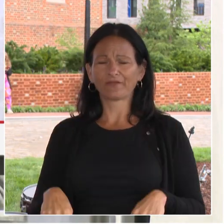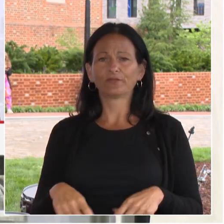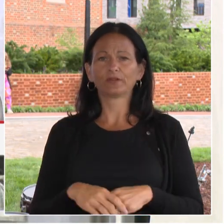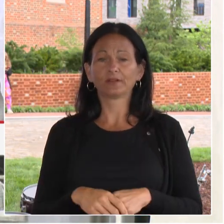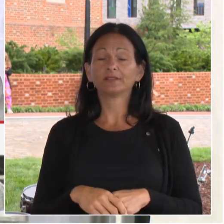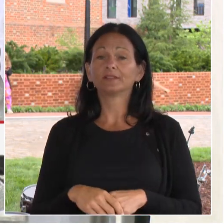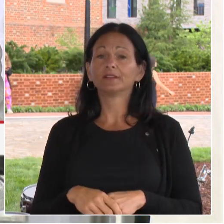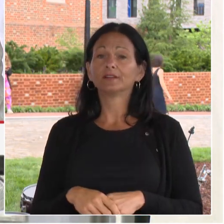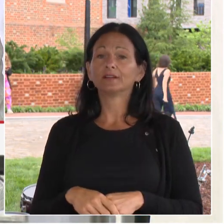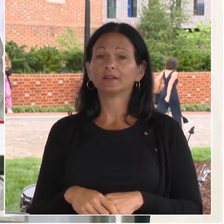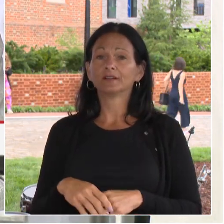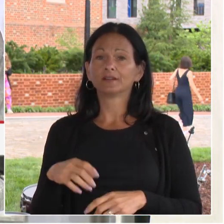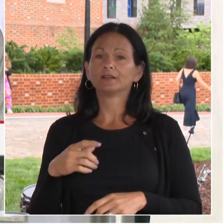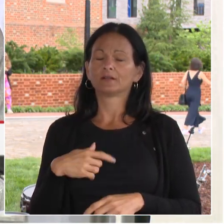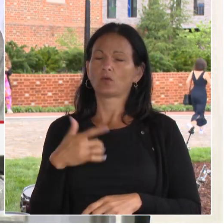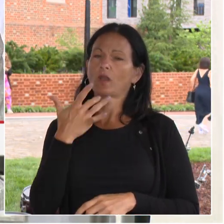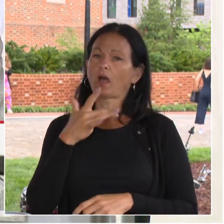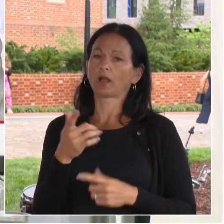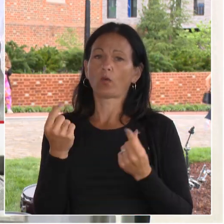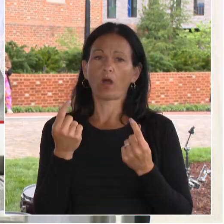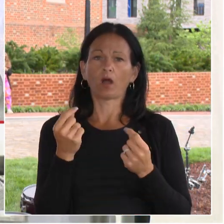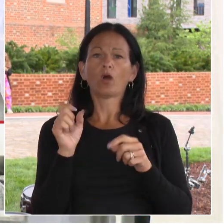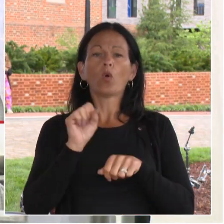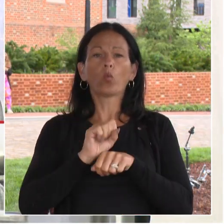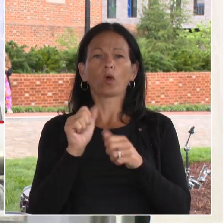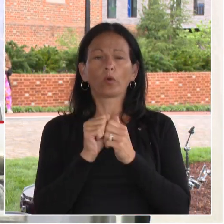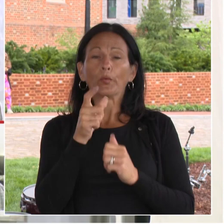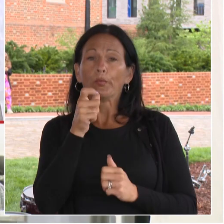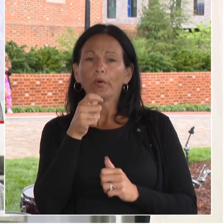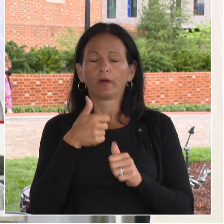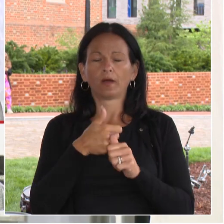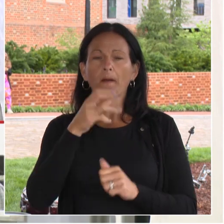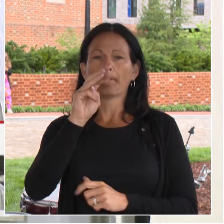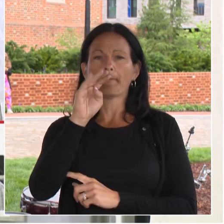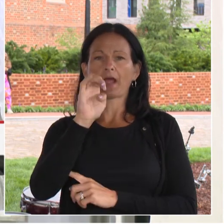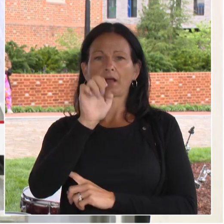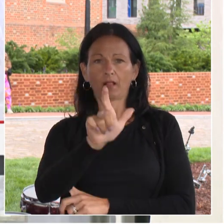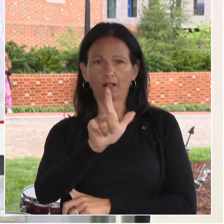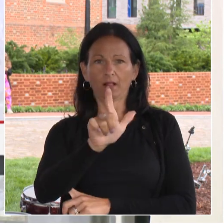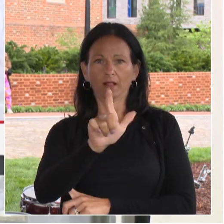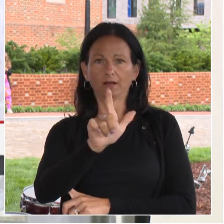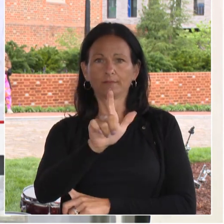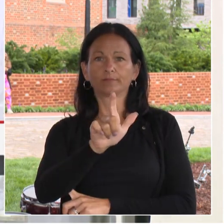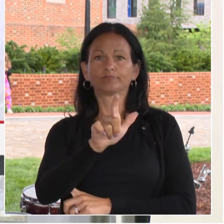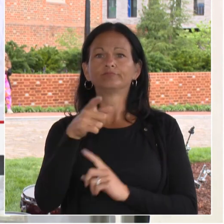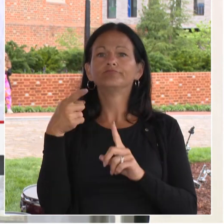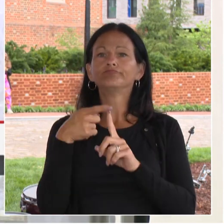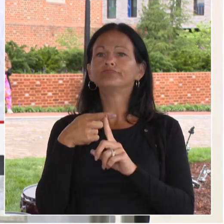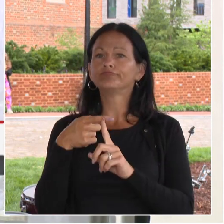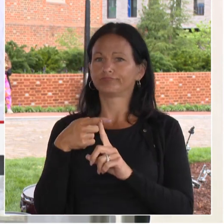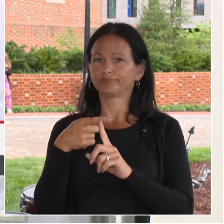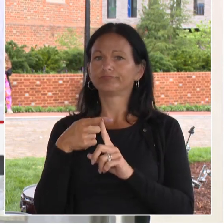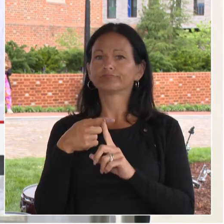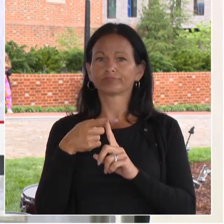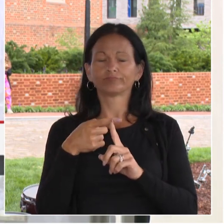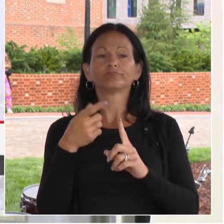there, who is one of the world-renowned landscape architects, and we just happened to be lucky enough that he's local.